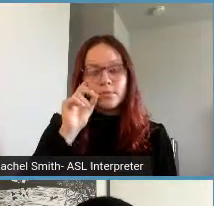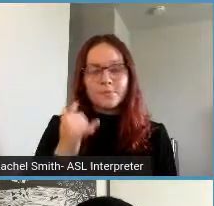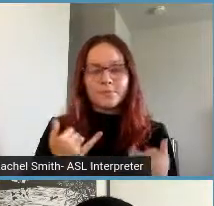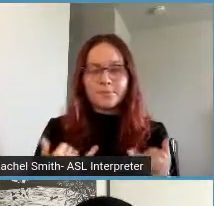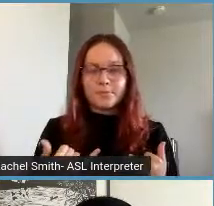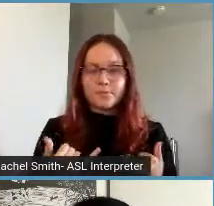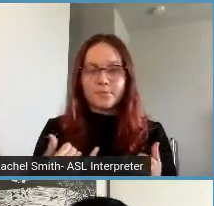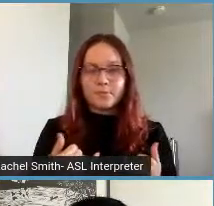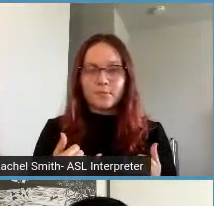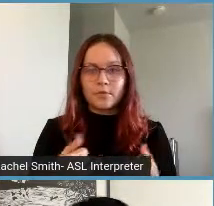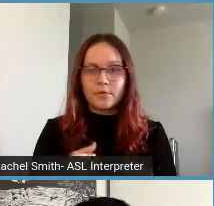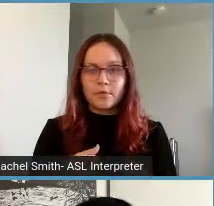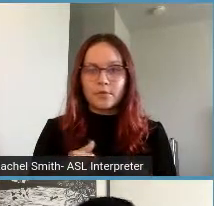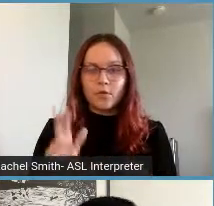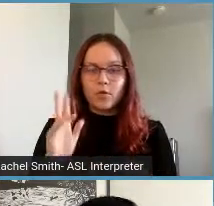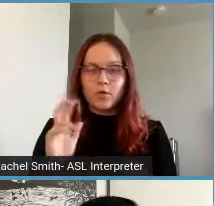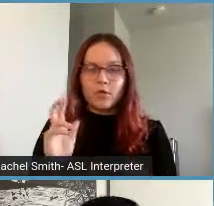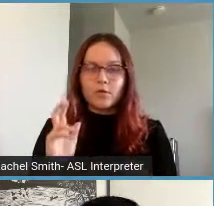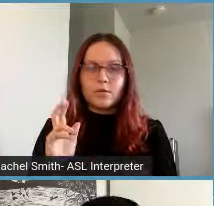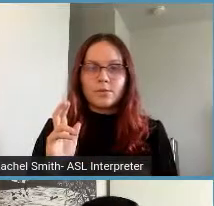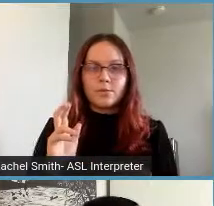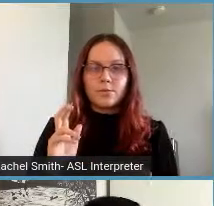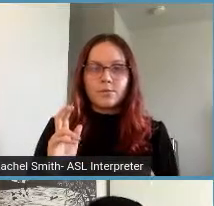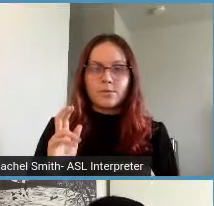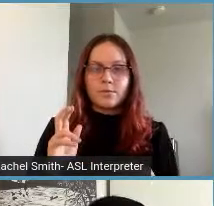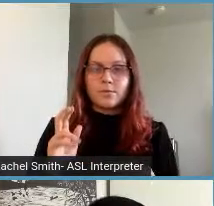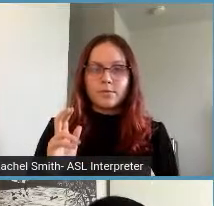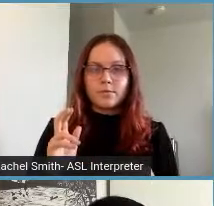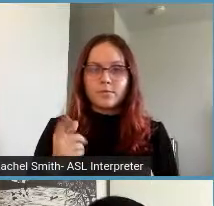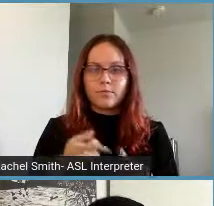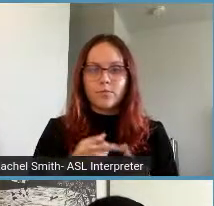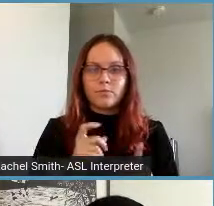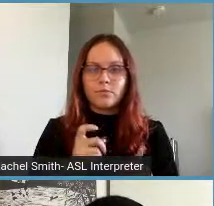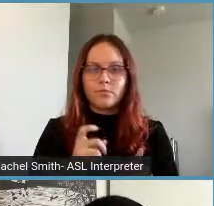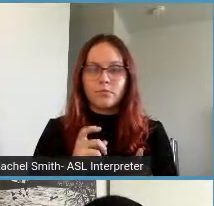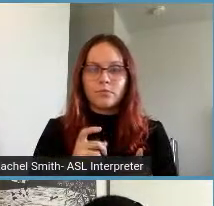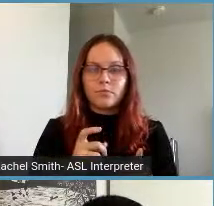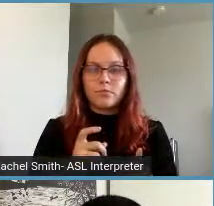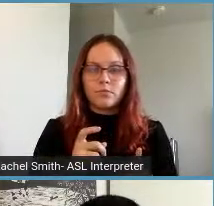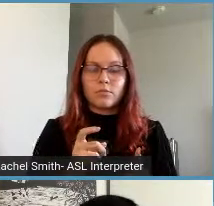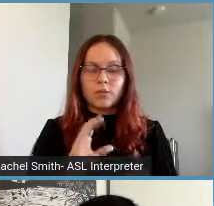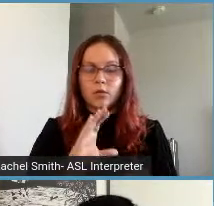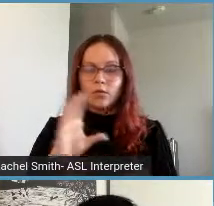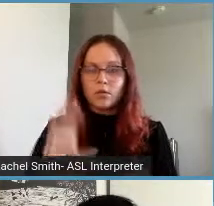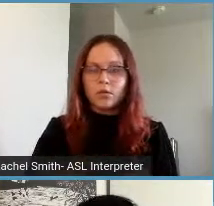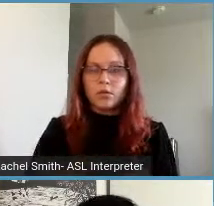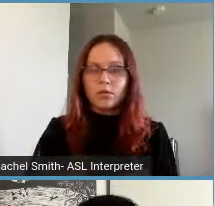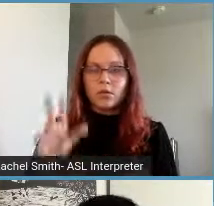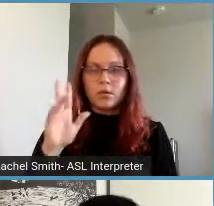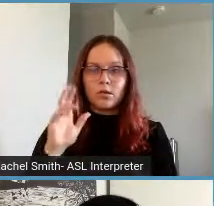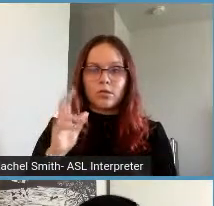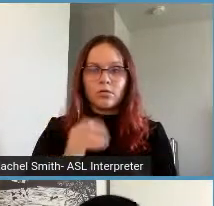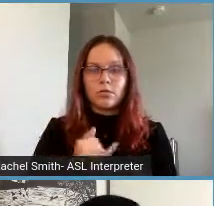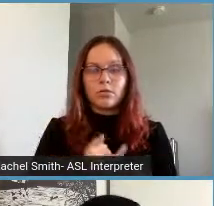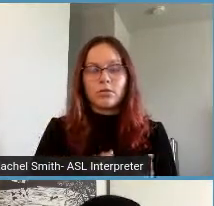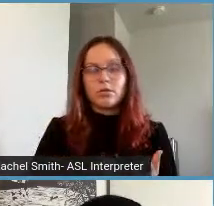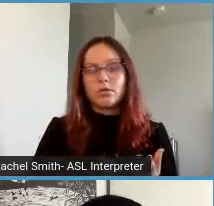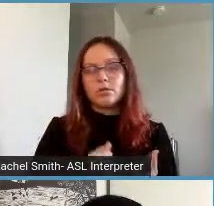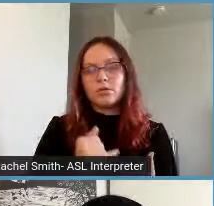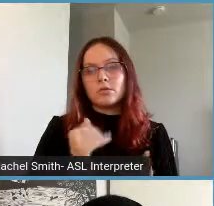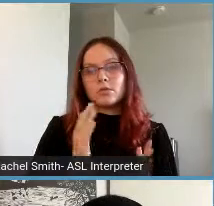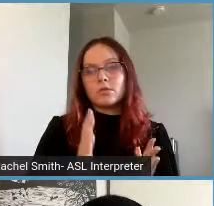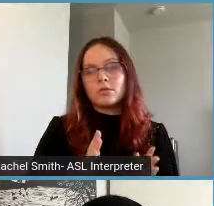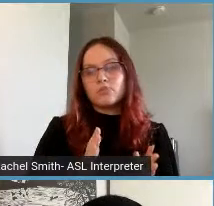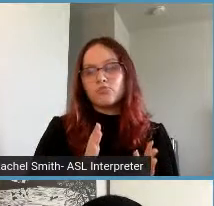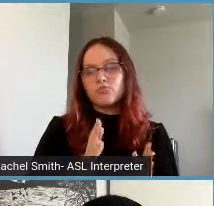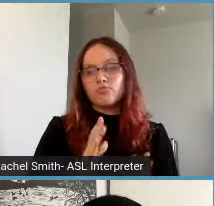at Lumpen Radio Chicago, broadcasting from Bridgeport, the community